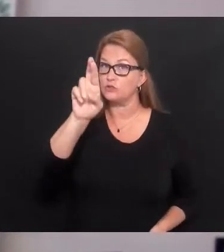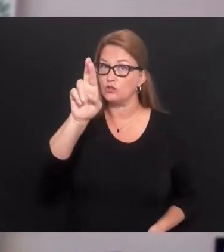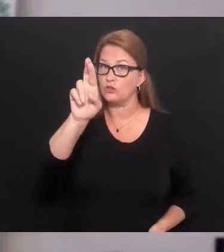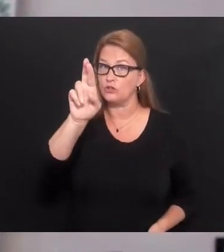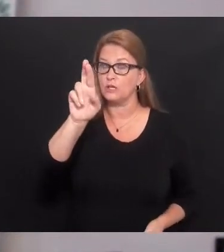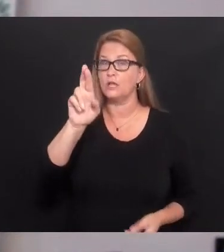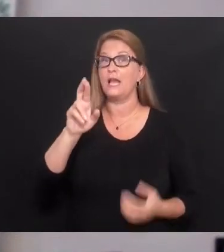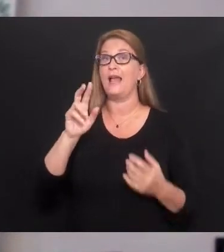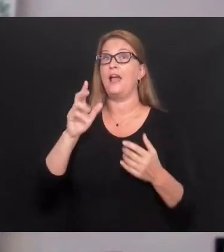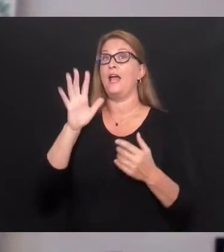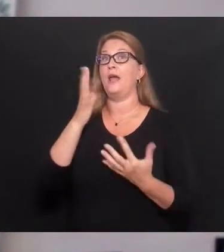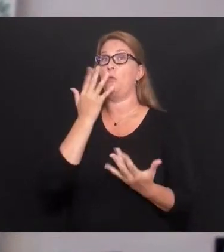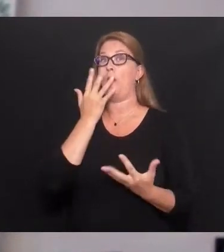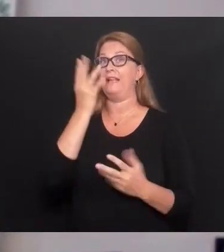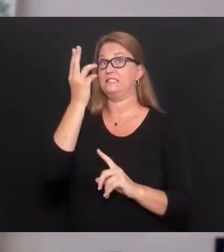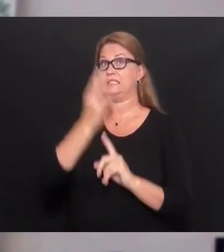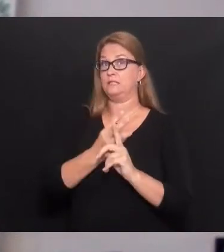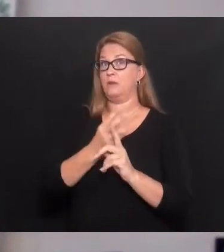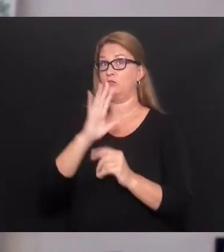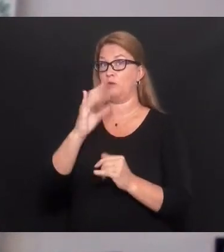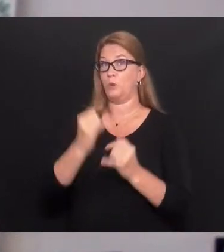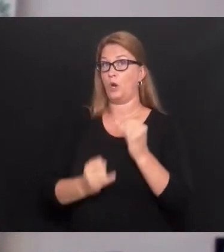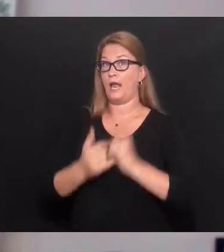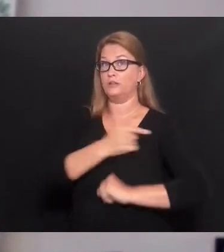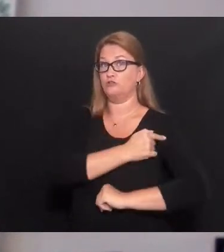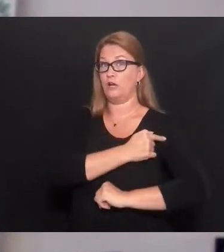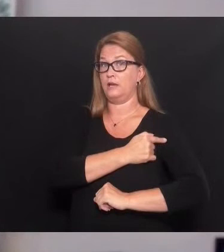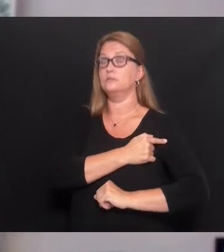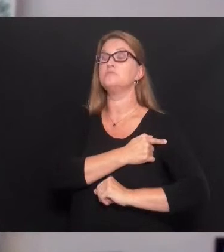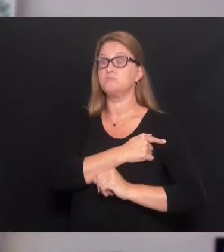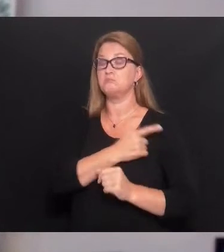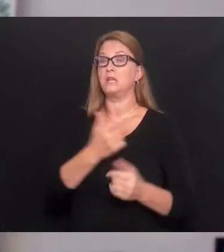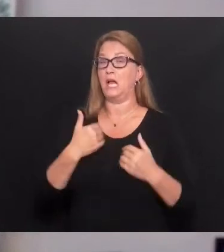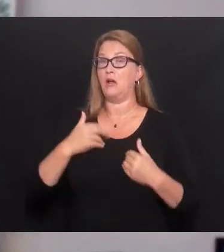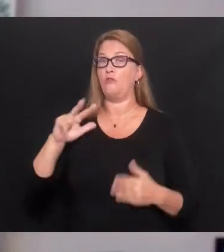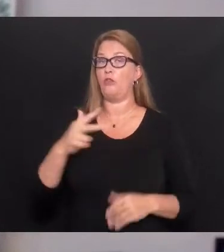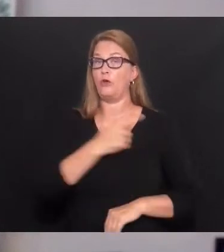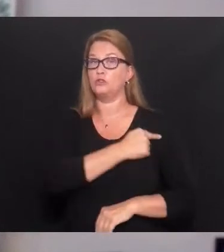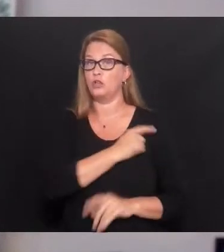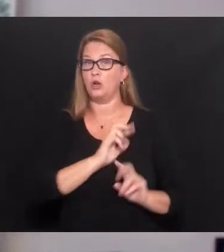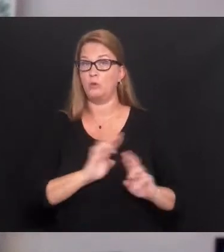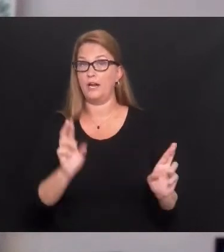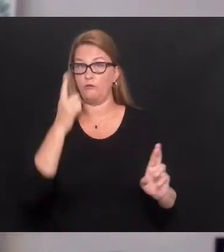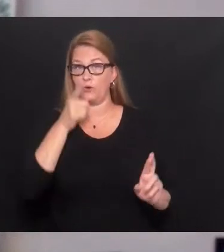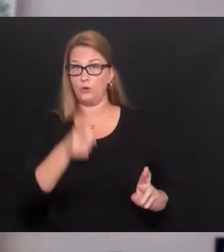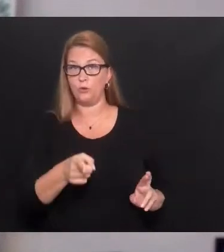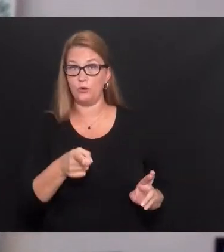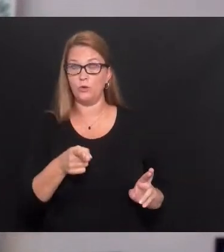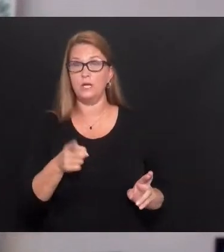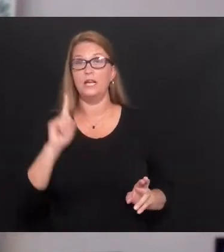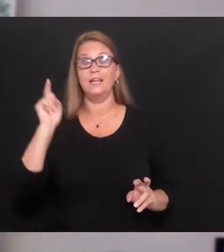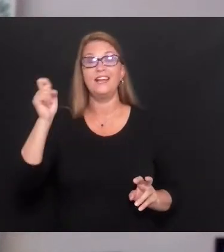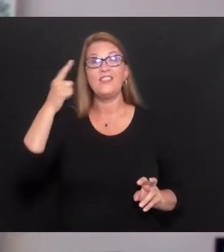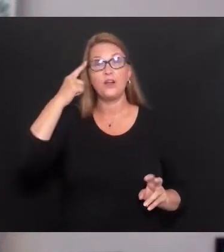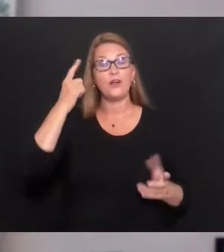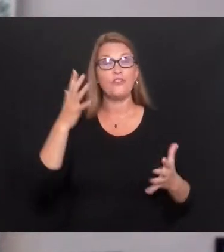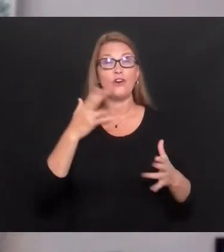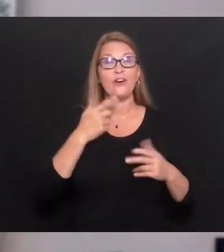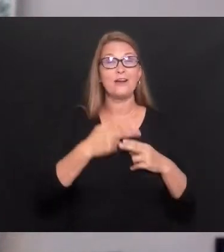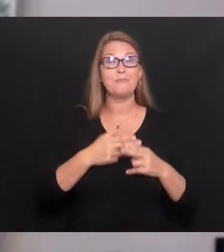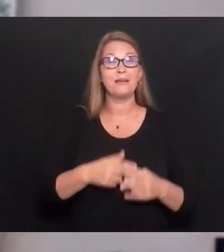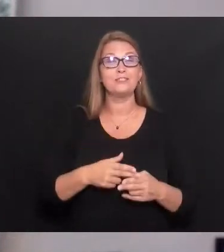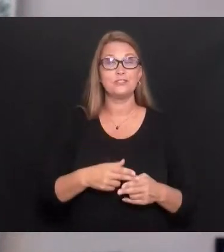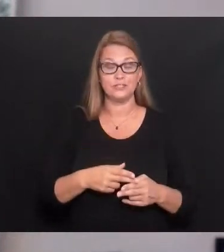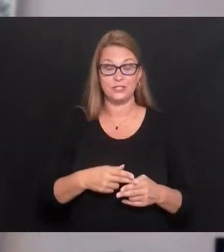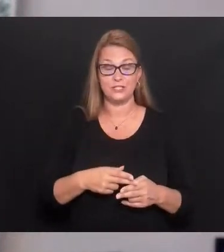months from their last vaccine, then basically, as the governor has pointed out, there's likely a